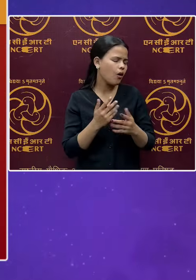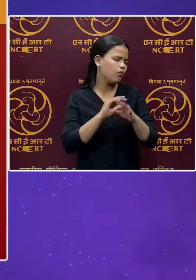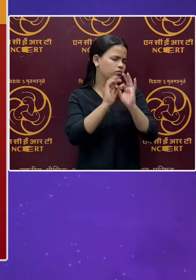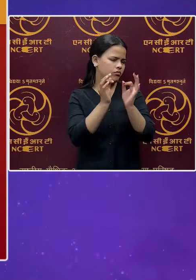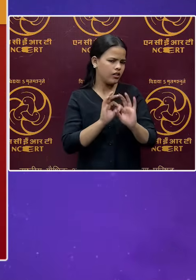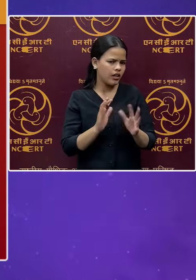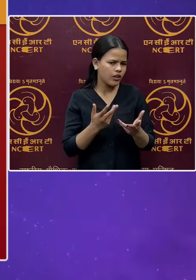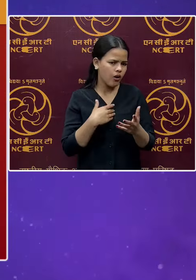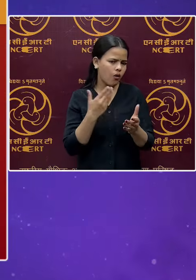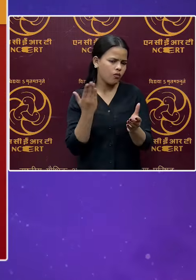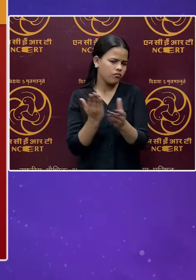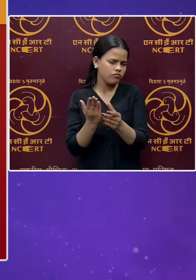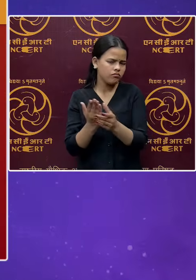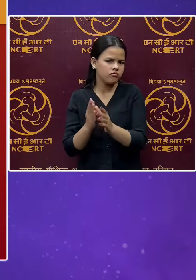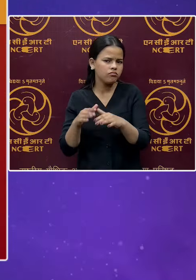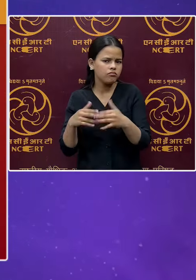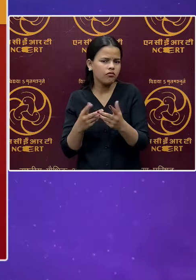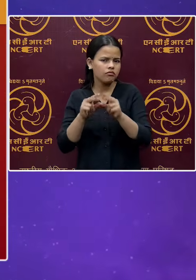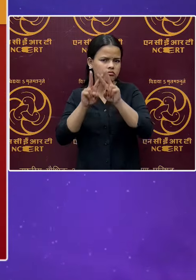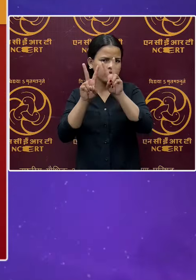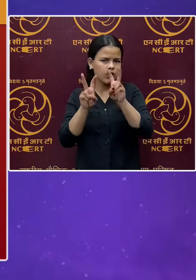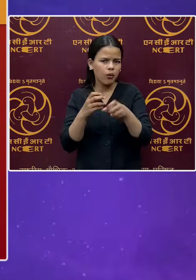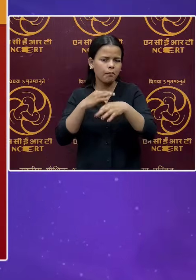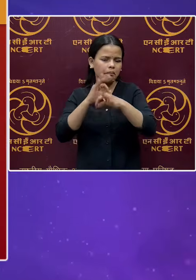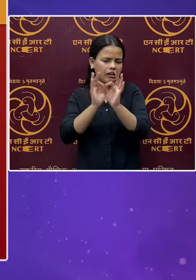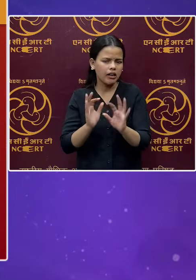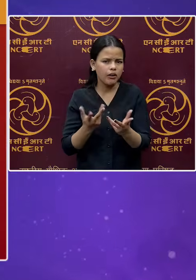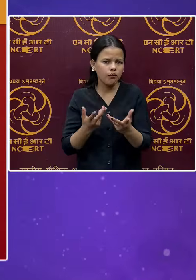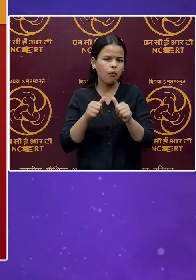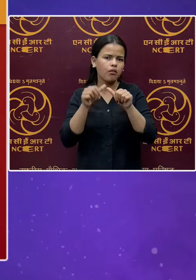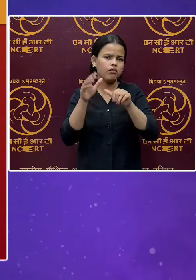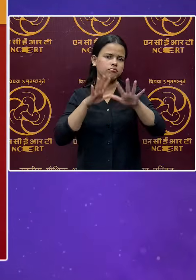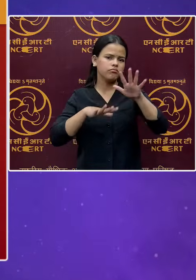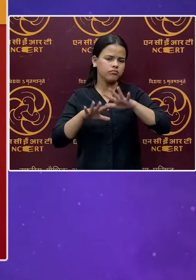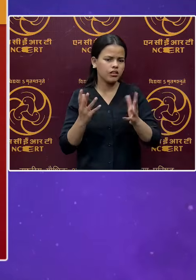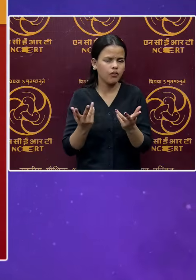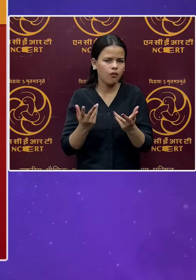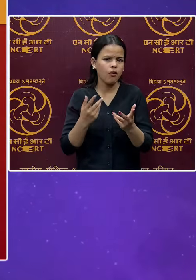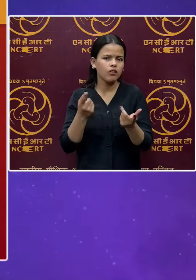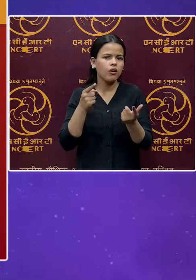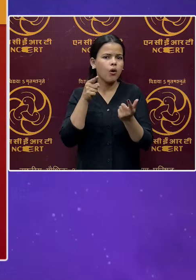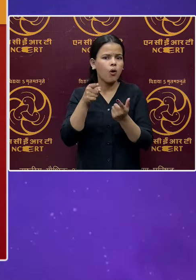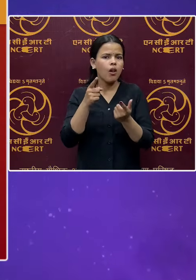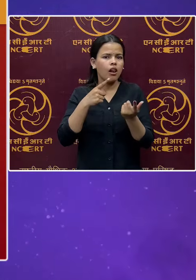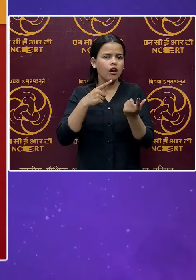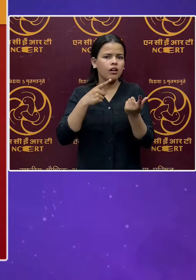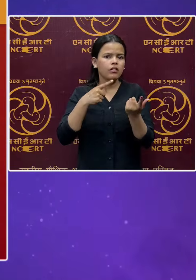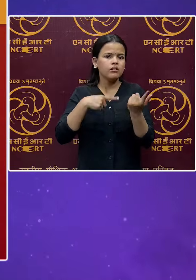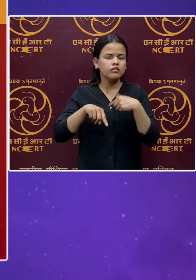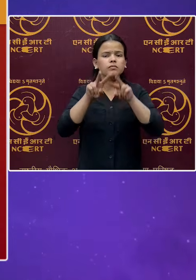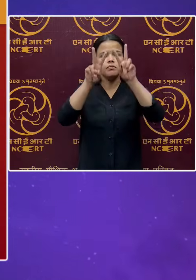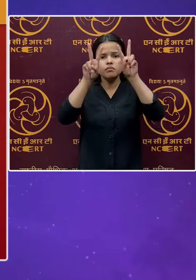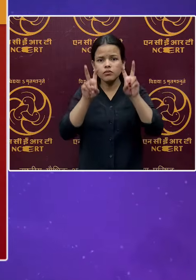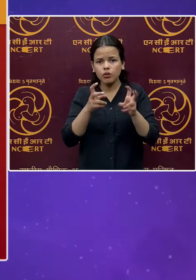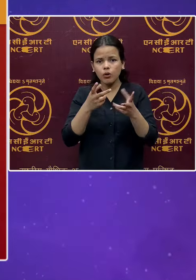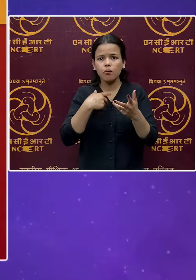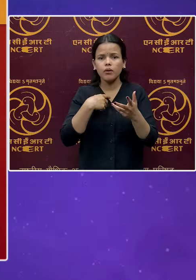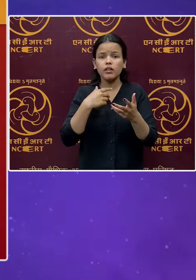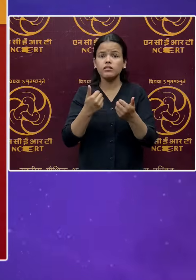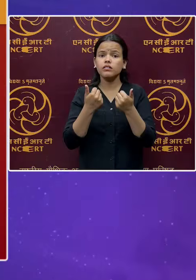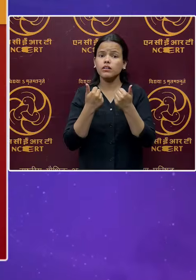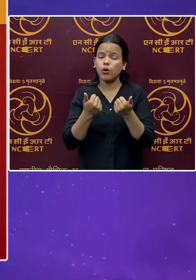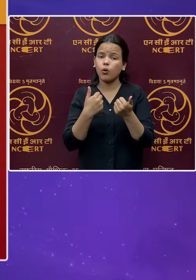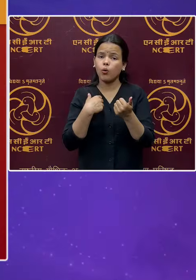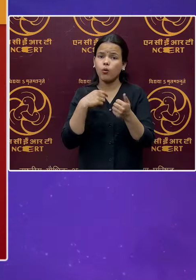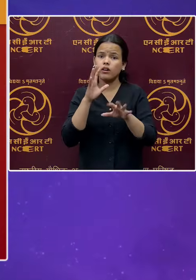I assign to a particular topic, what are the activities I am going to assign a particular topic, correct? Assigning learning module